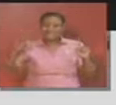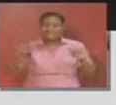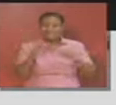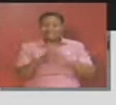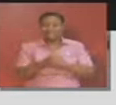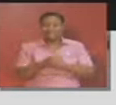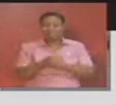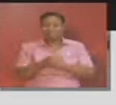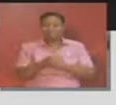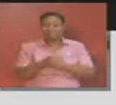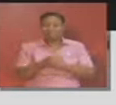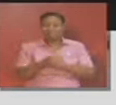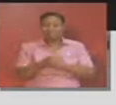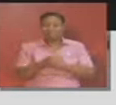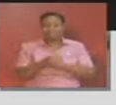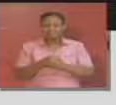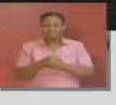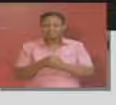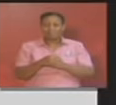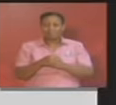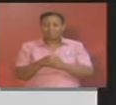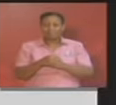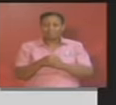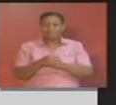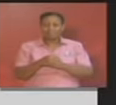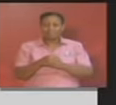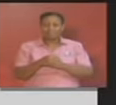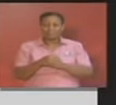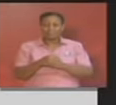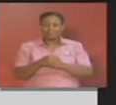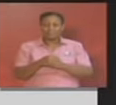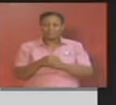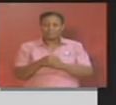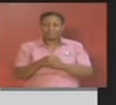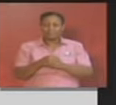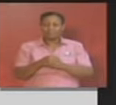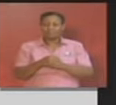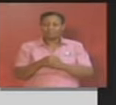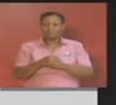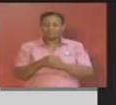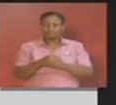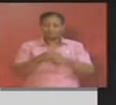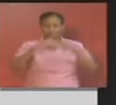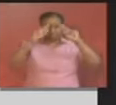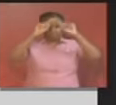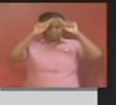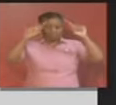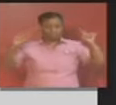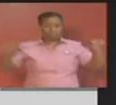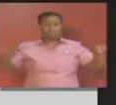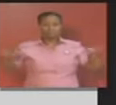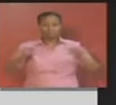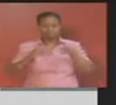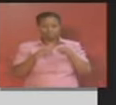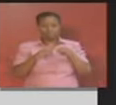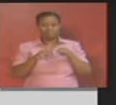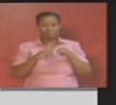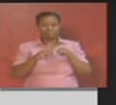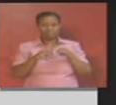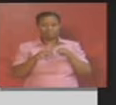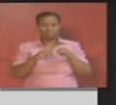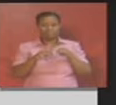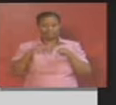have significant amounts of transmission between those layers, which is why we quarantine the primary, the secondary, and the